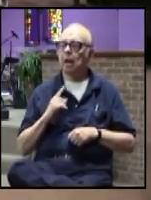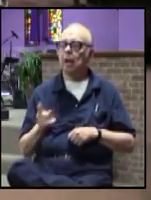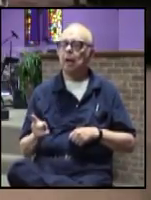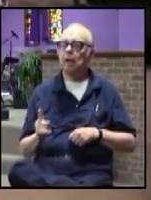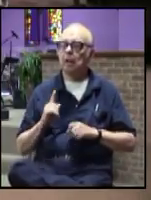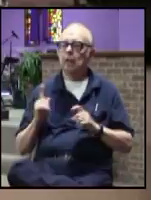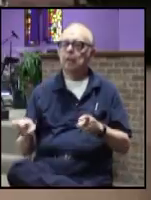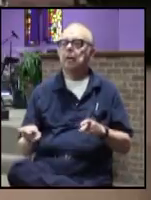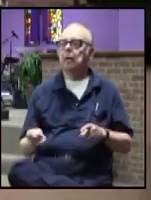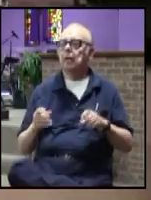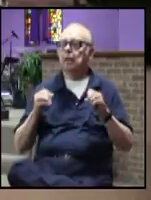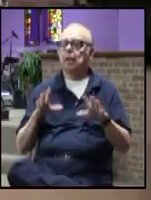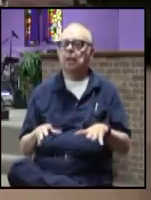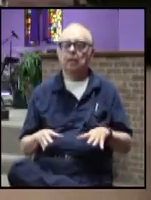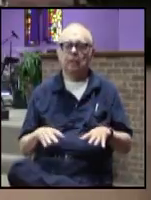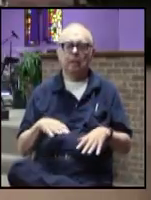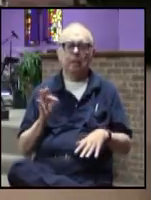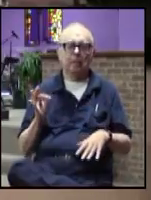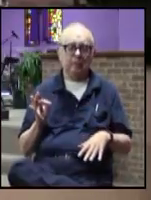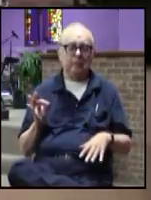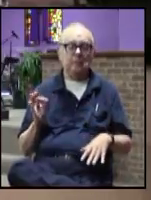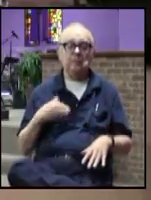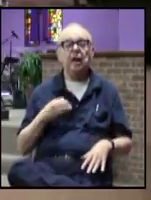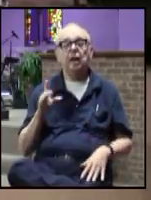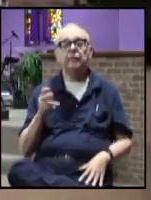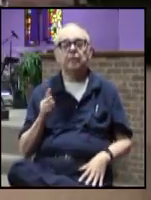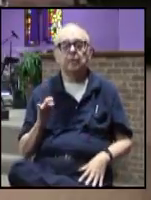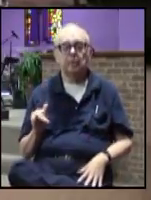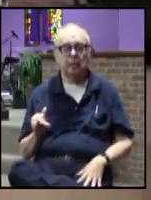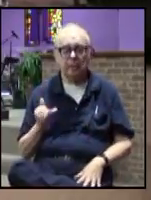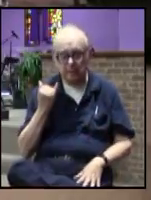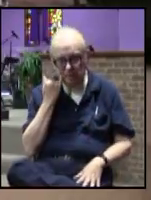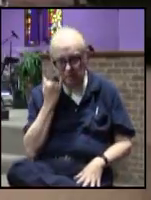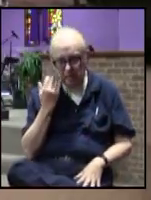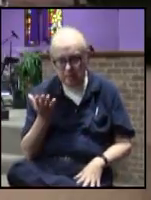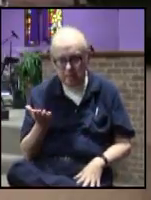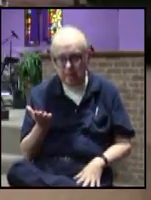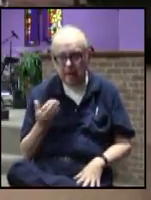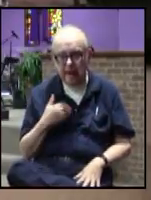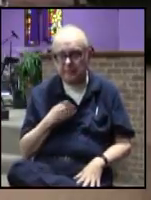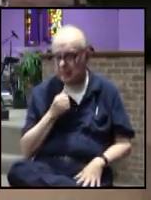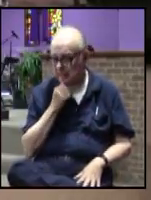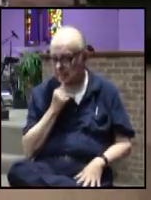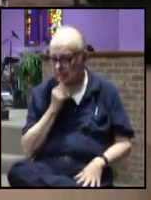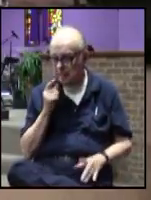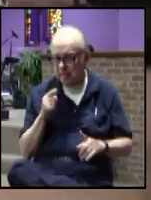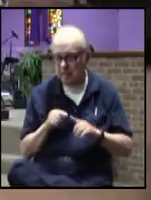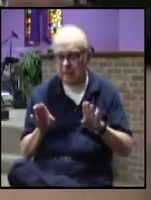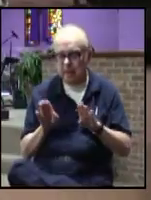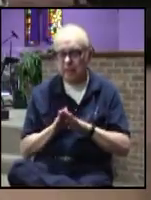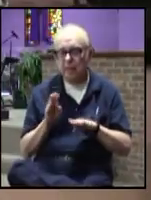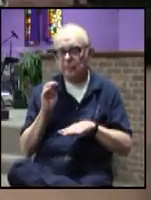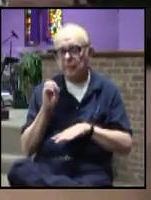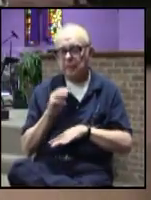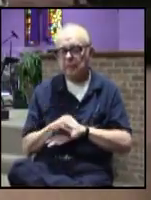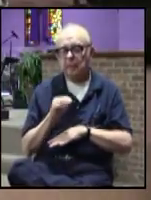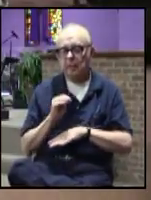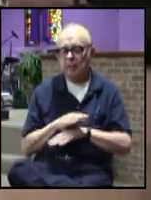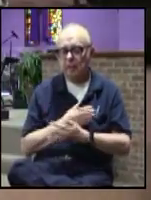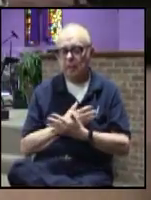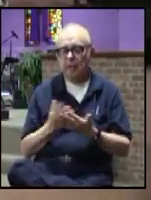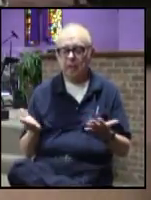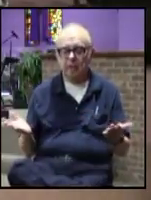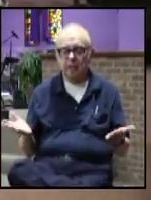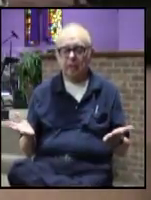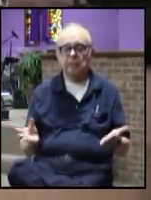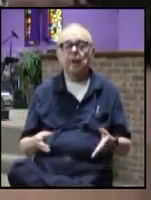He says, we go to the lost and found, and they say, don't worry, be happy. If you just wait and be patient until we close at midnight,